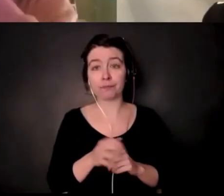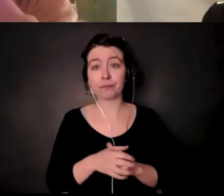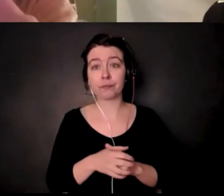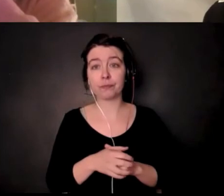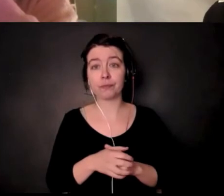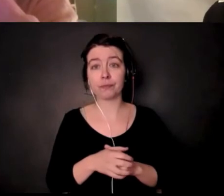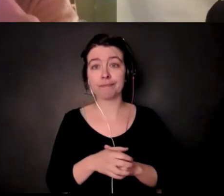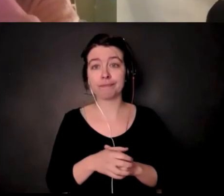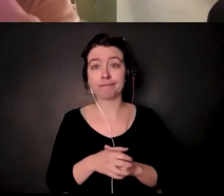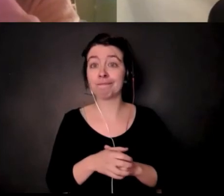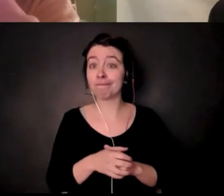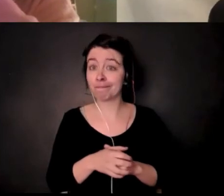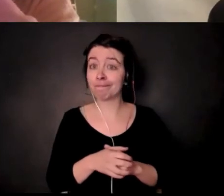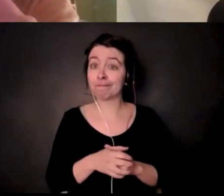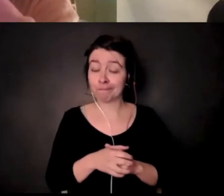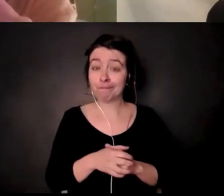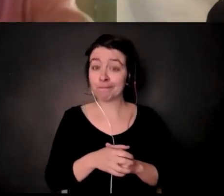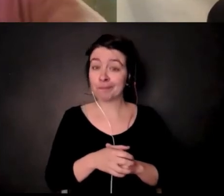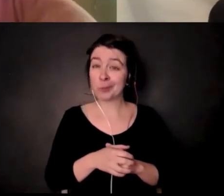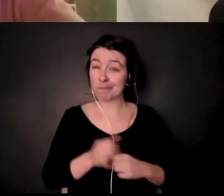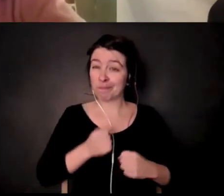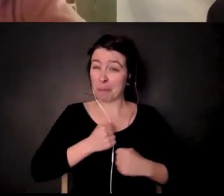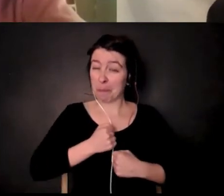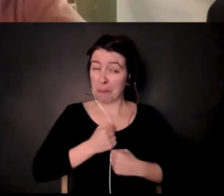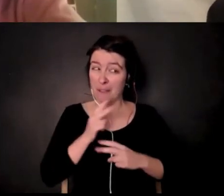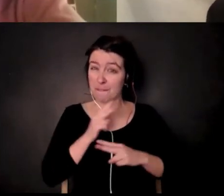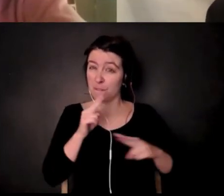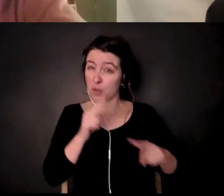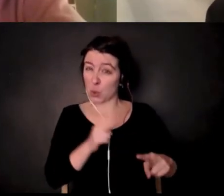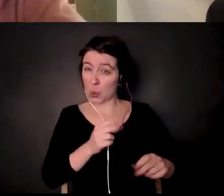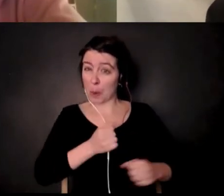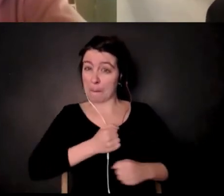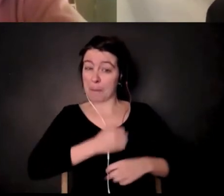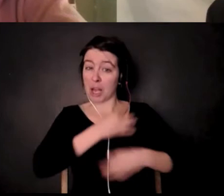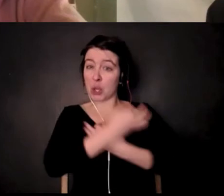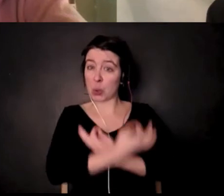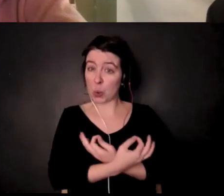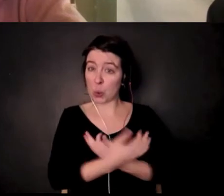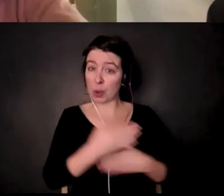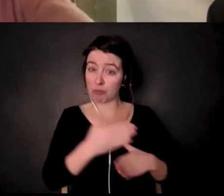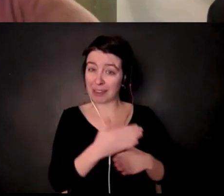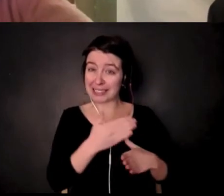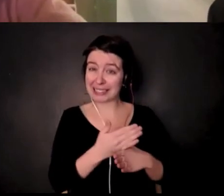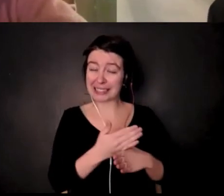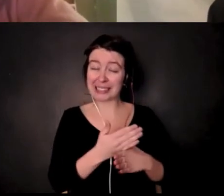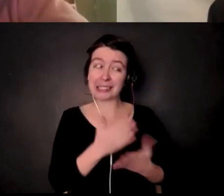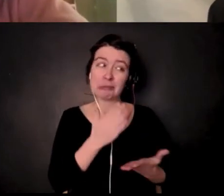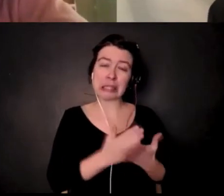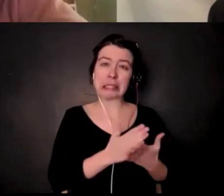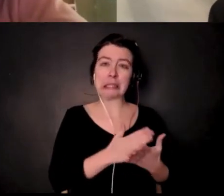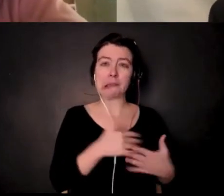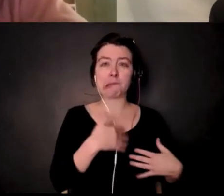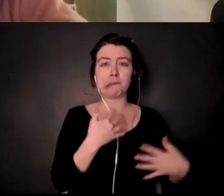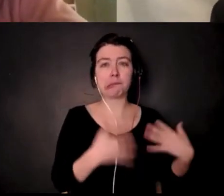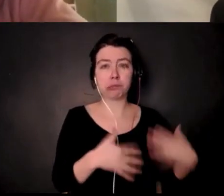my perception of my yoga practice is just like changing, and it's pretty wounded. Actually, it started out being pretty wounded, and it still is.